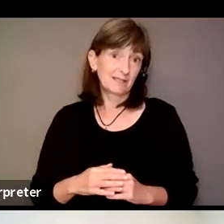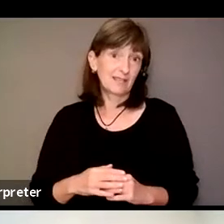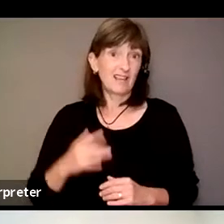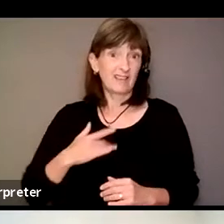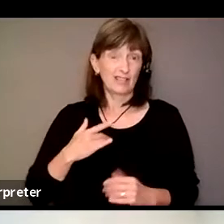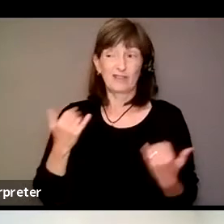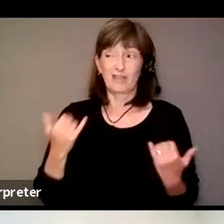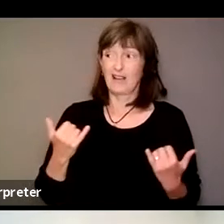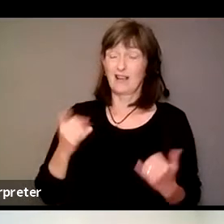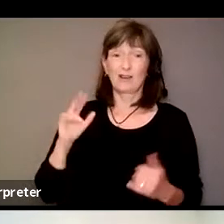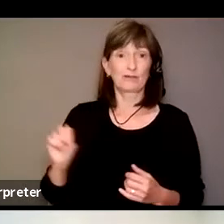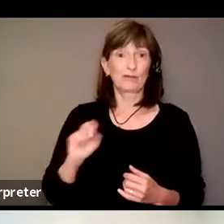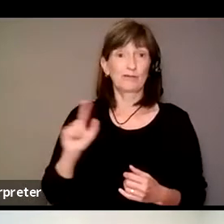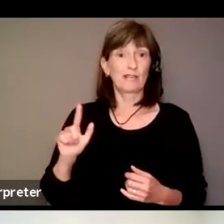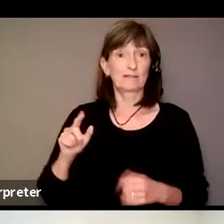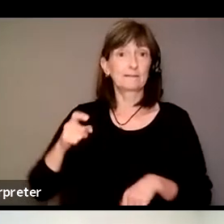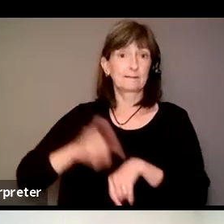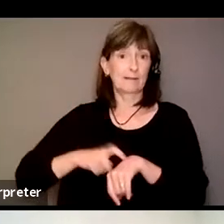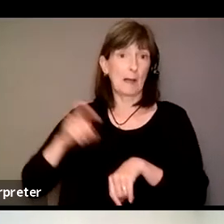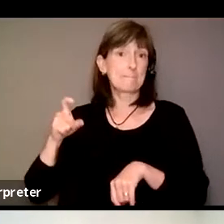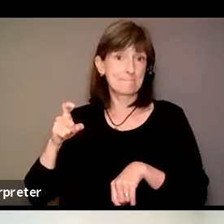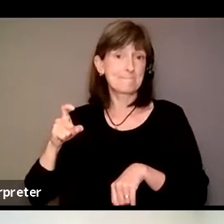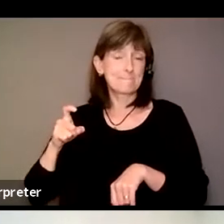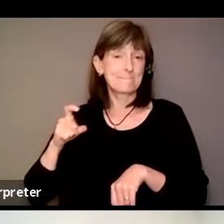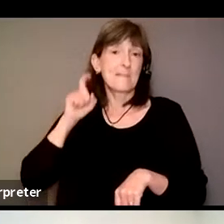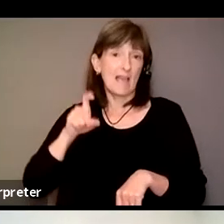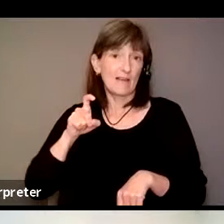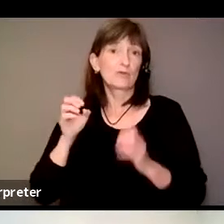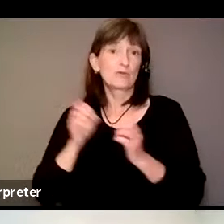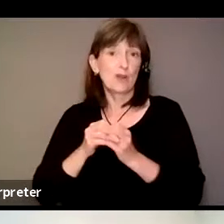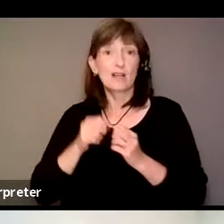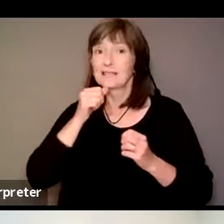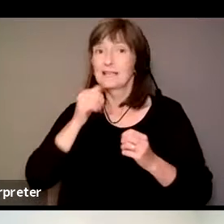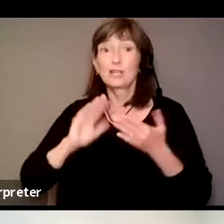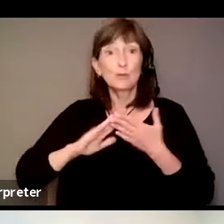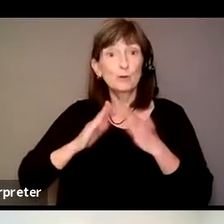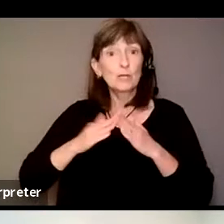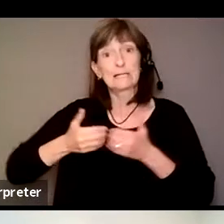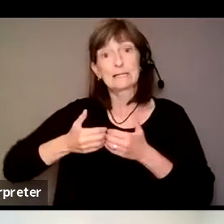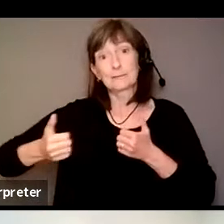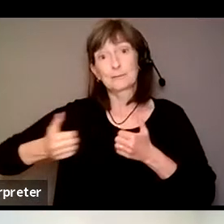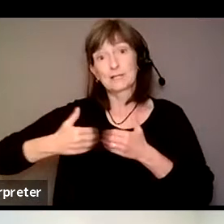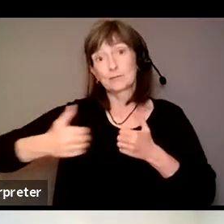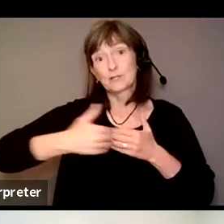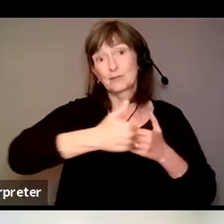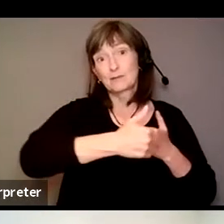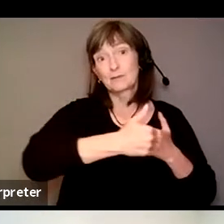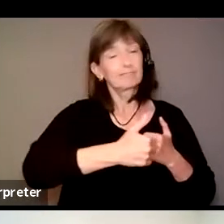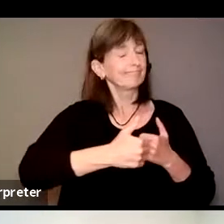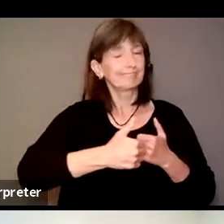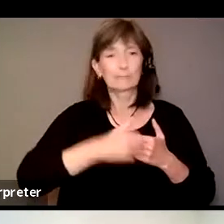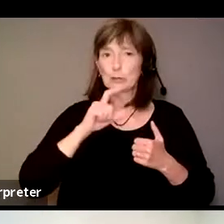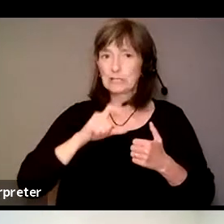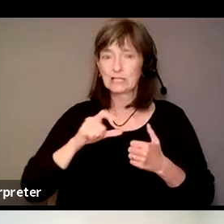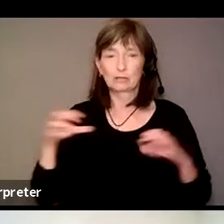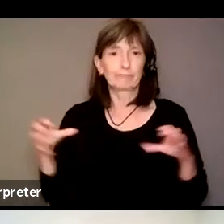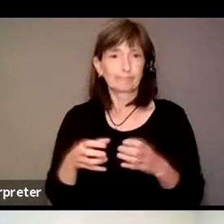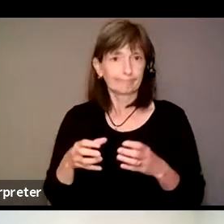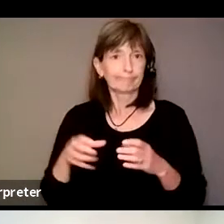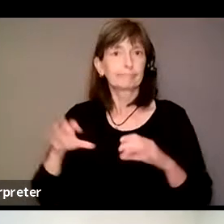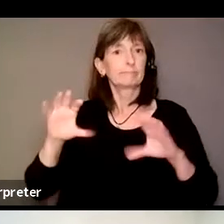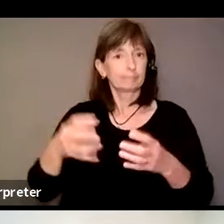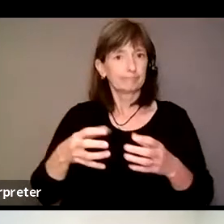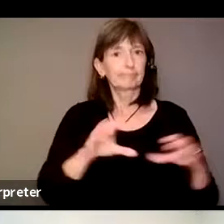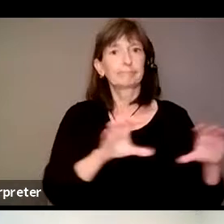province where we have to start working together more closely with our neighbors, with our neighboring communities, with our friends in our region, in